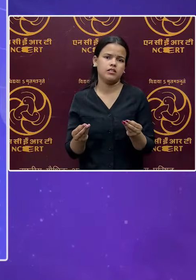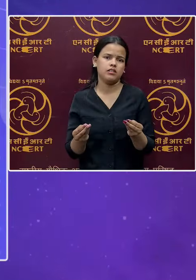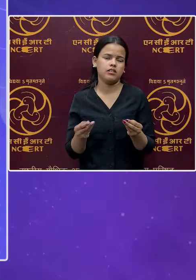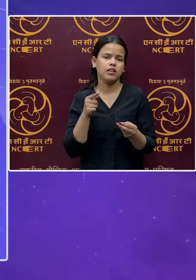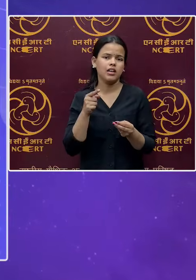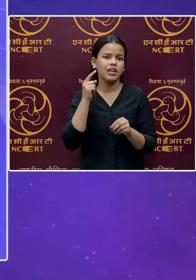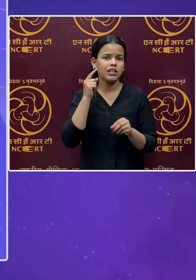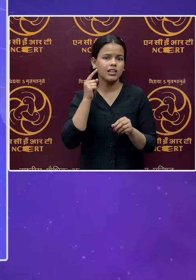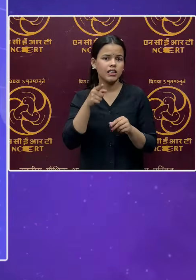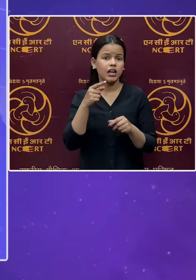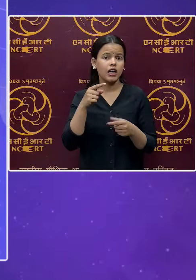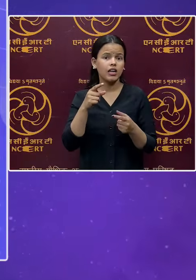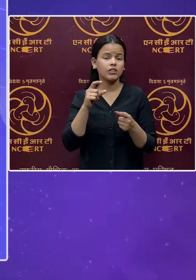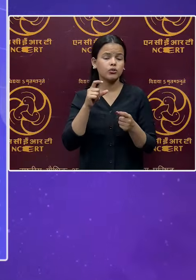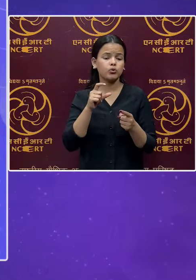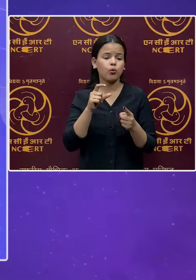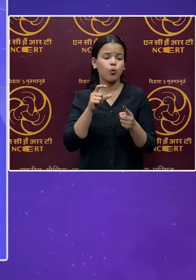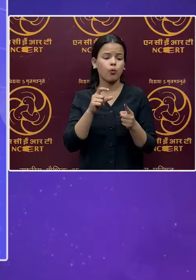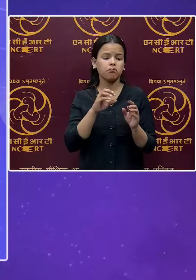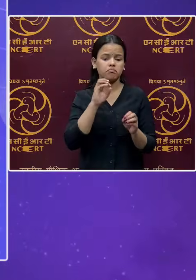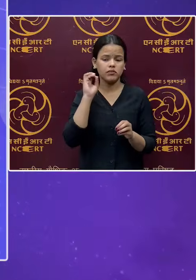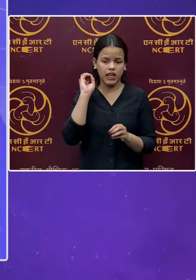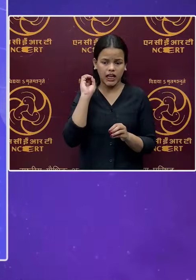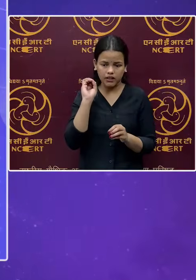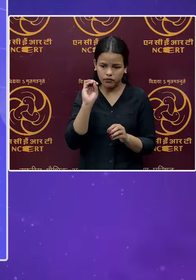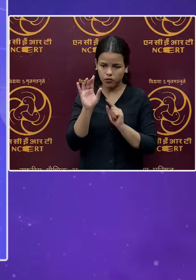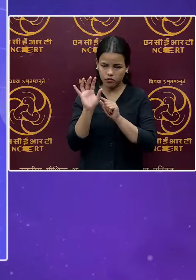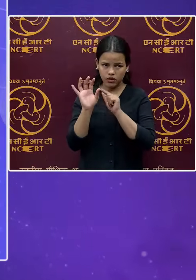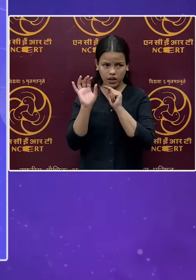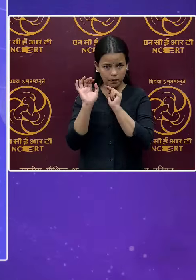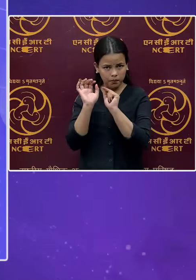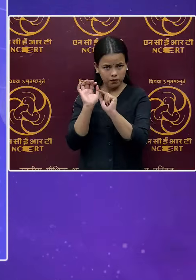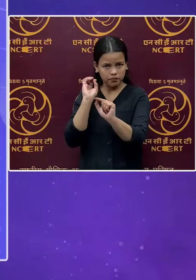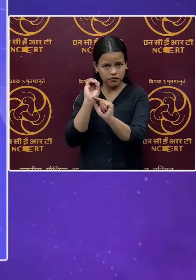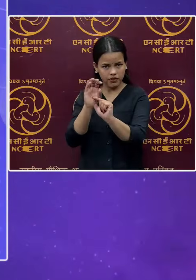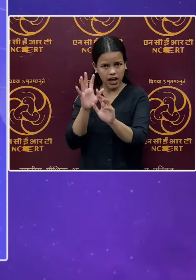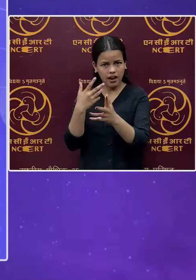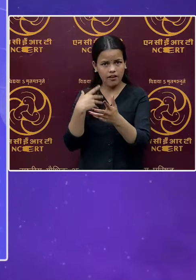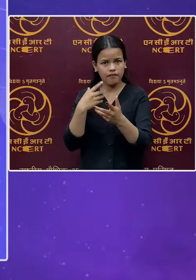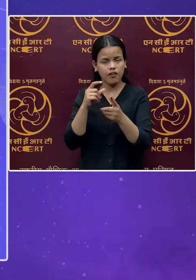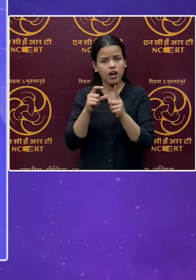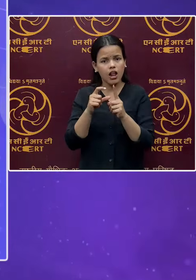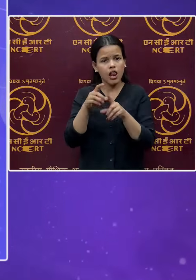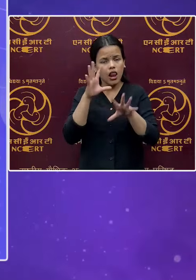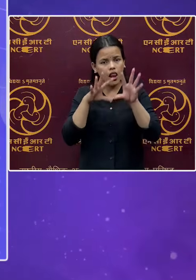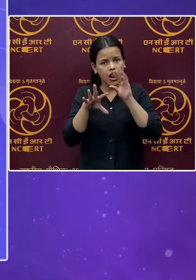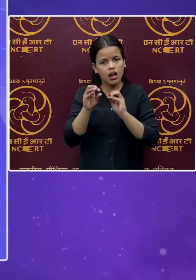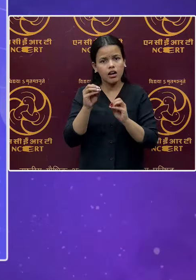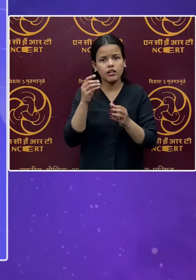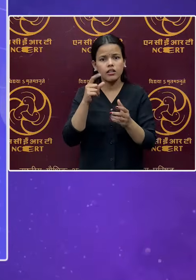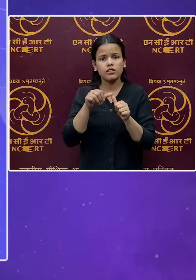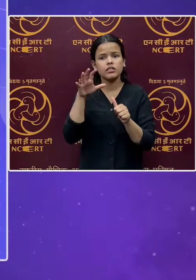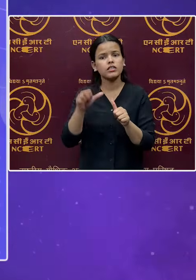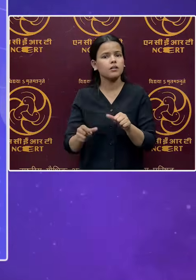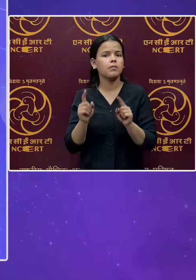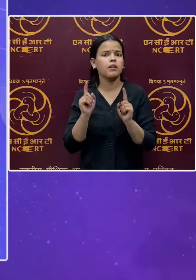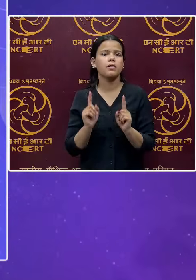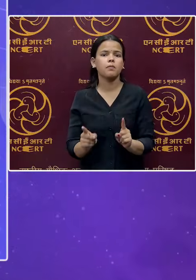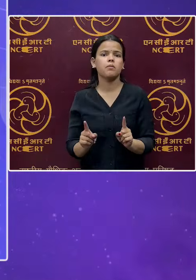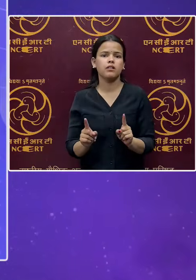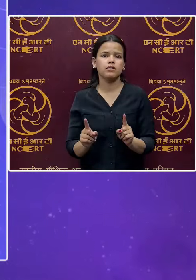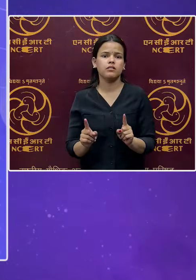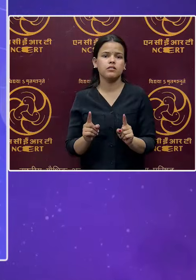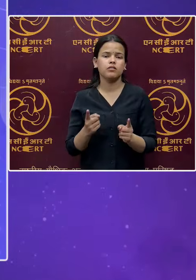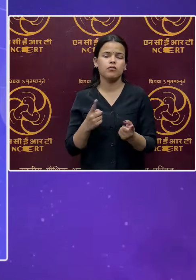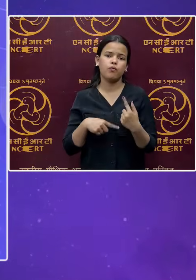the delivery should also be ensured that any diverse group of learners they should also be able to access